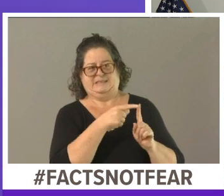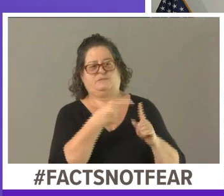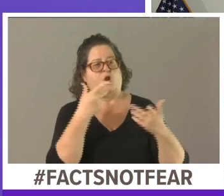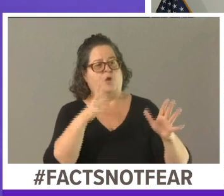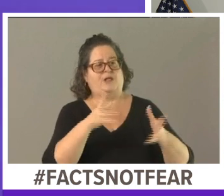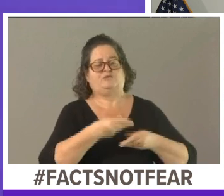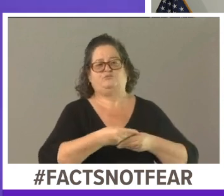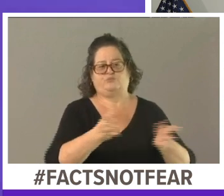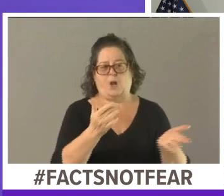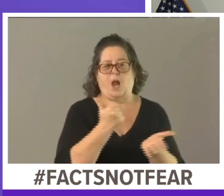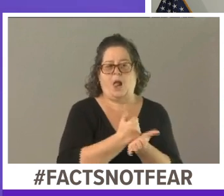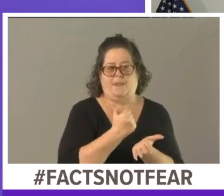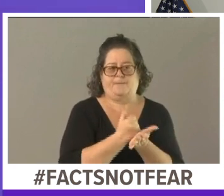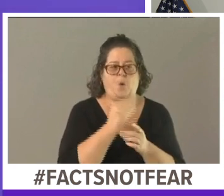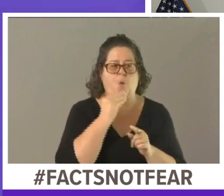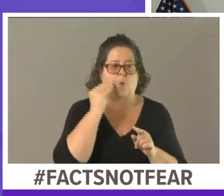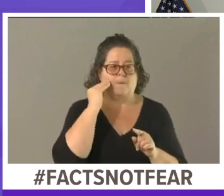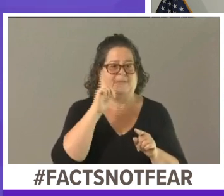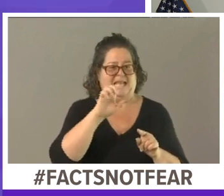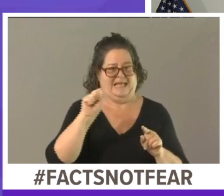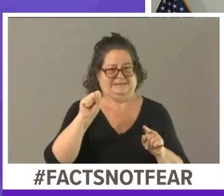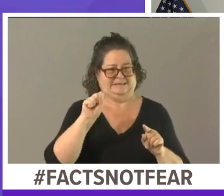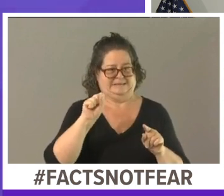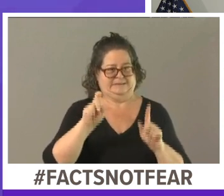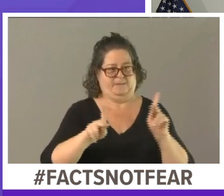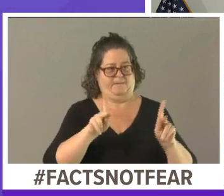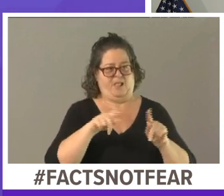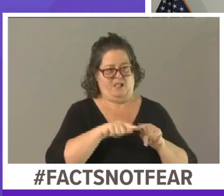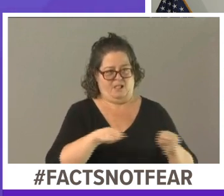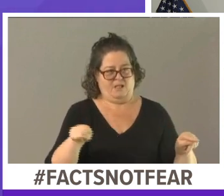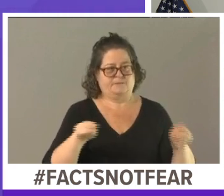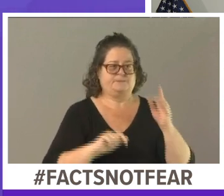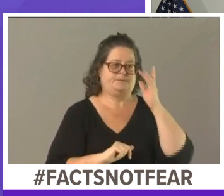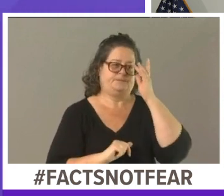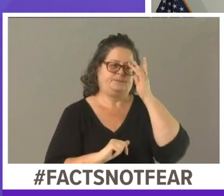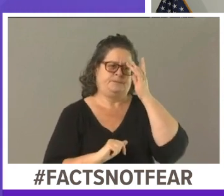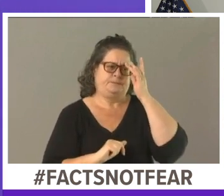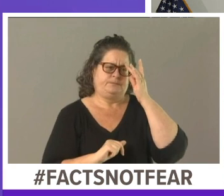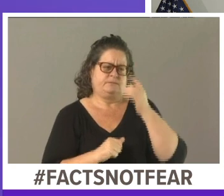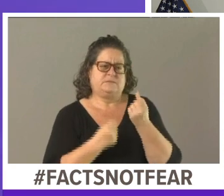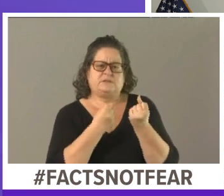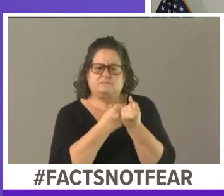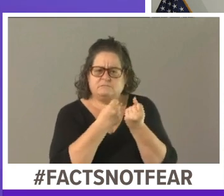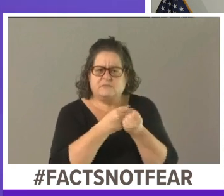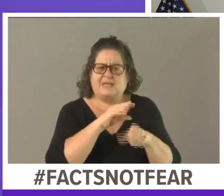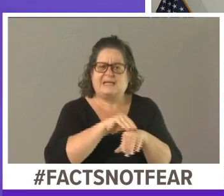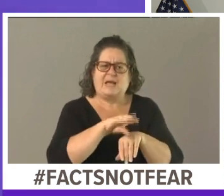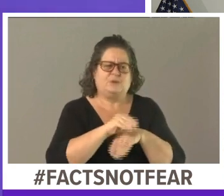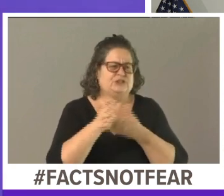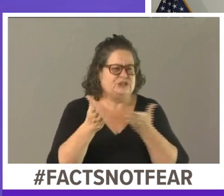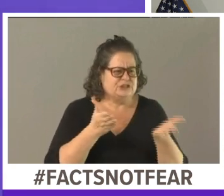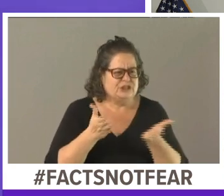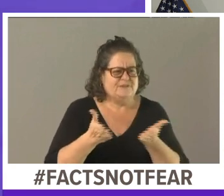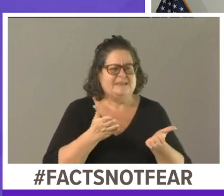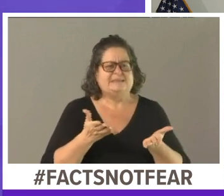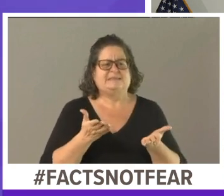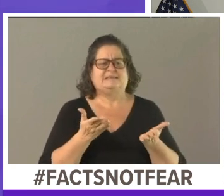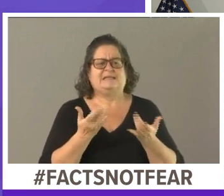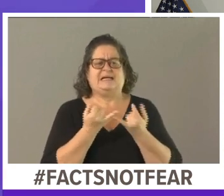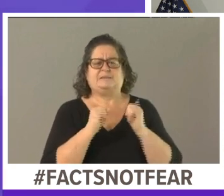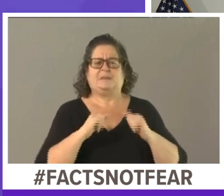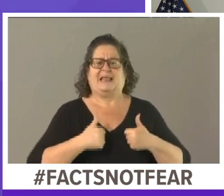independent living, rental assistance, as well as homeless shelters throughout the state. In addition, we've